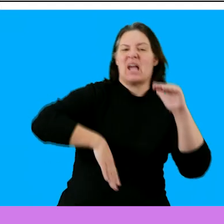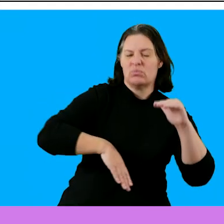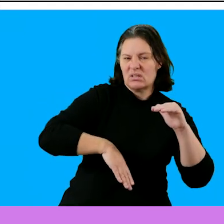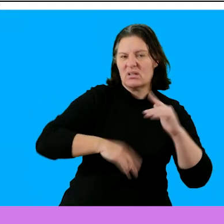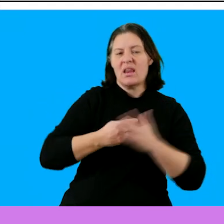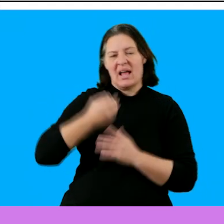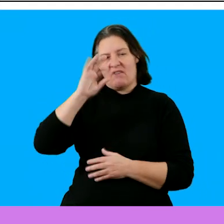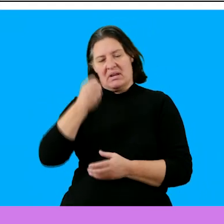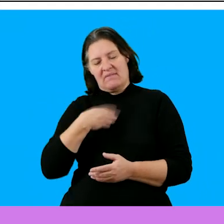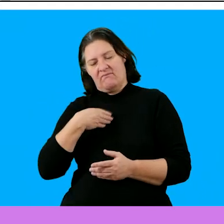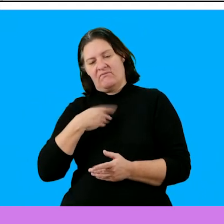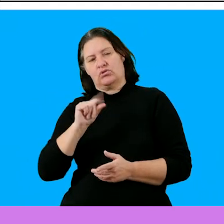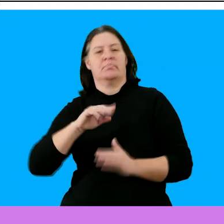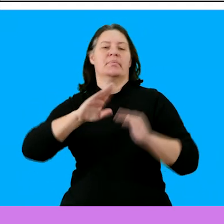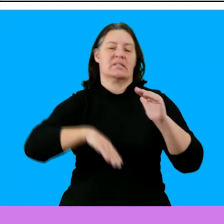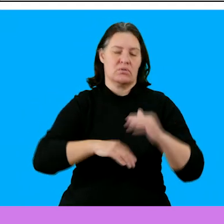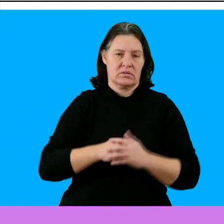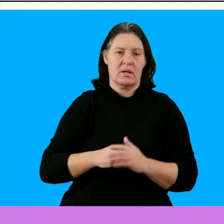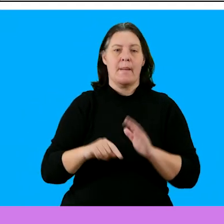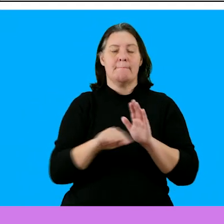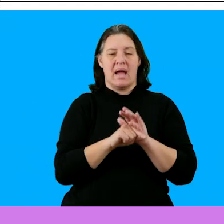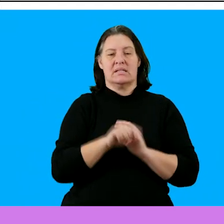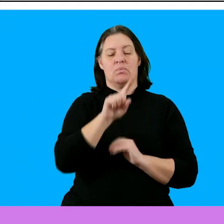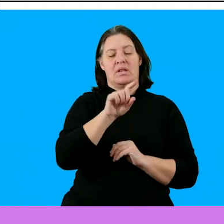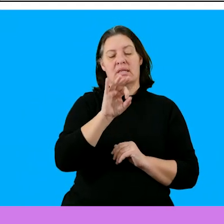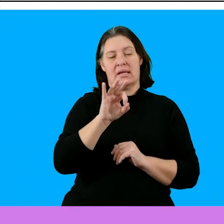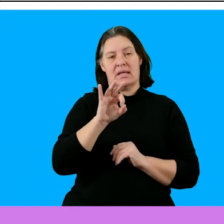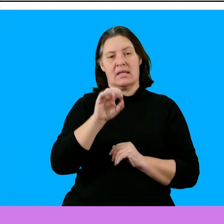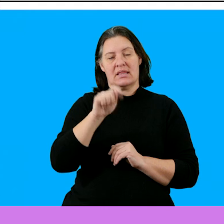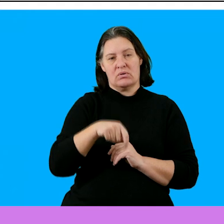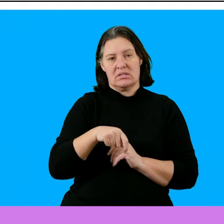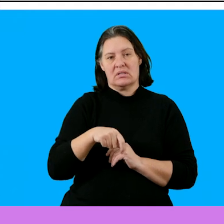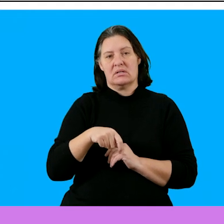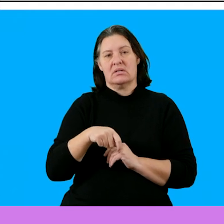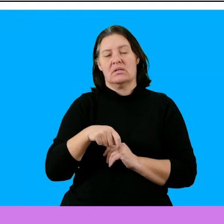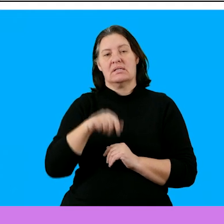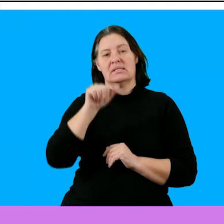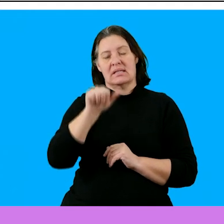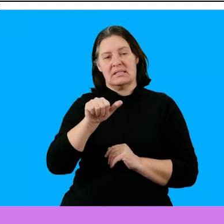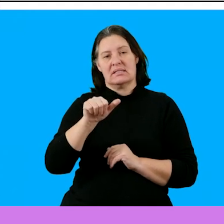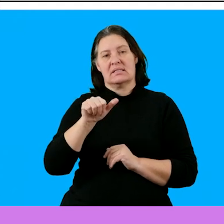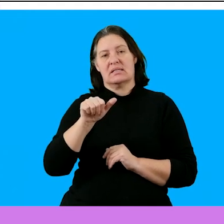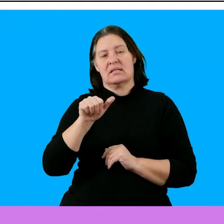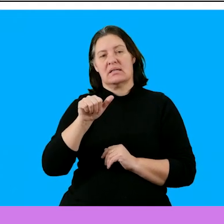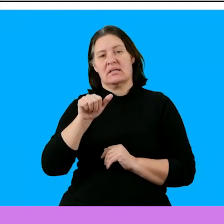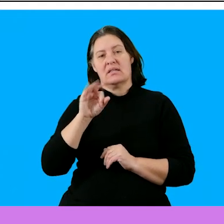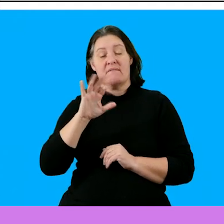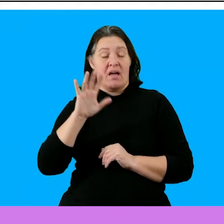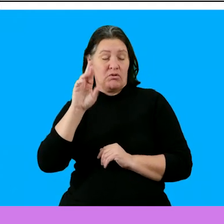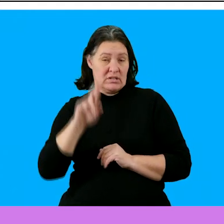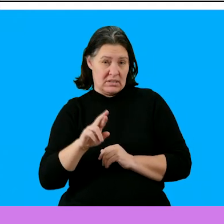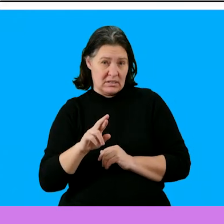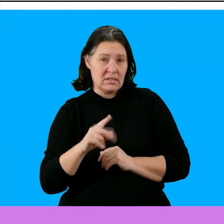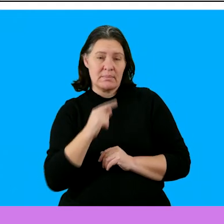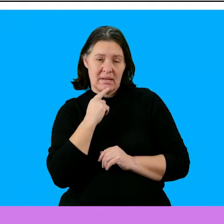discount we get from our government, right? So minus 13,000 635 Rand, and I'll